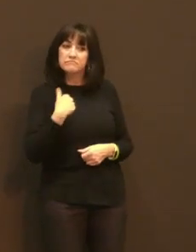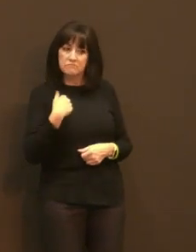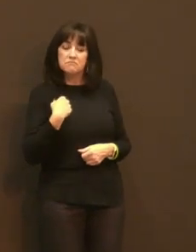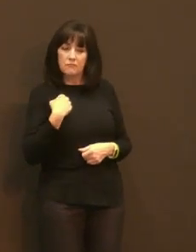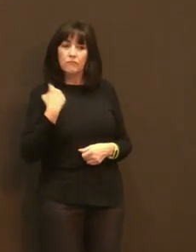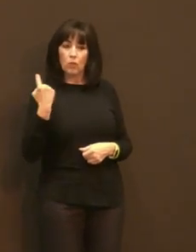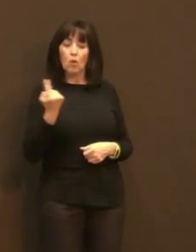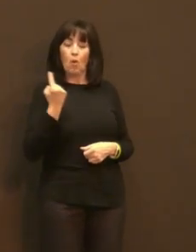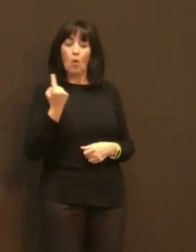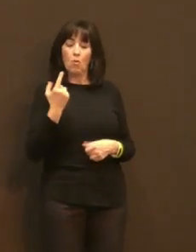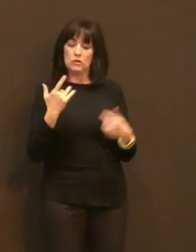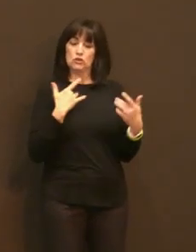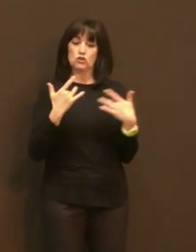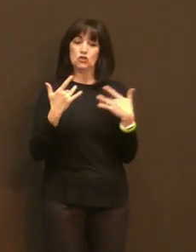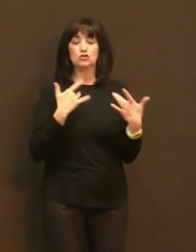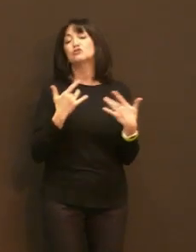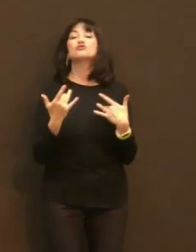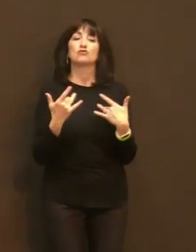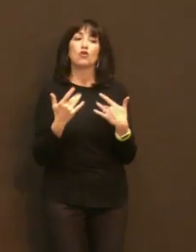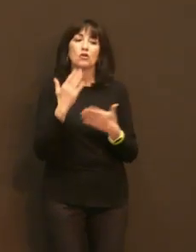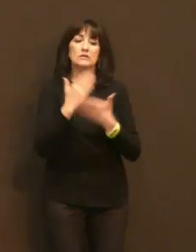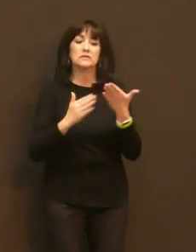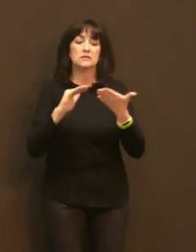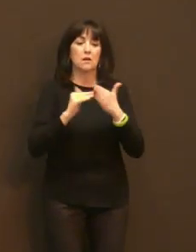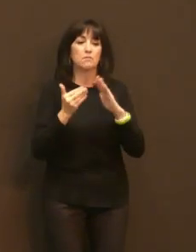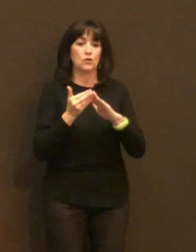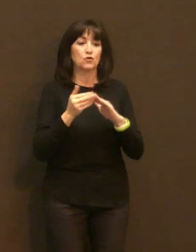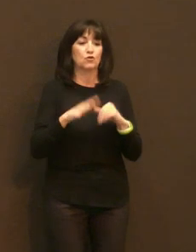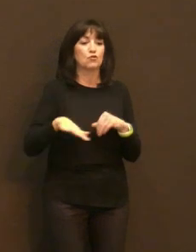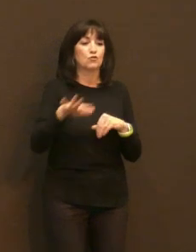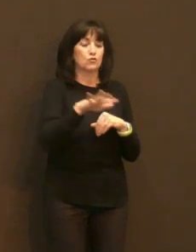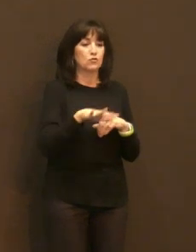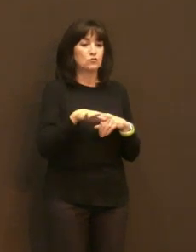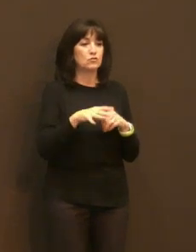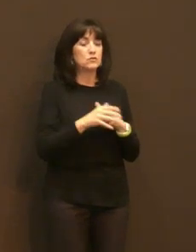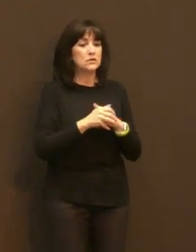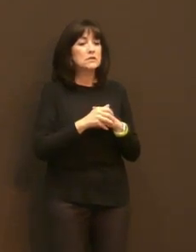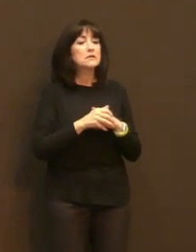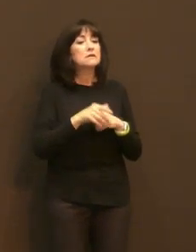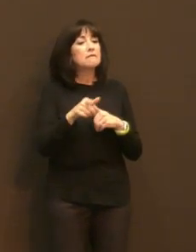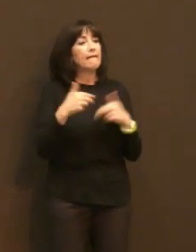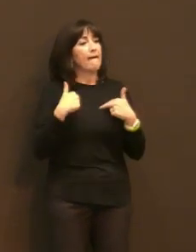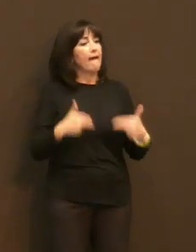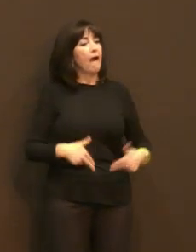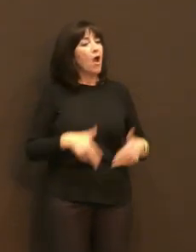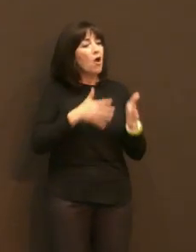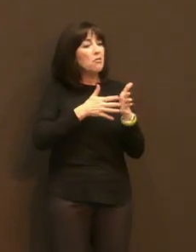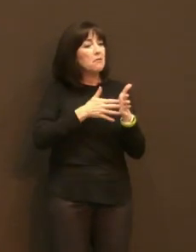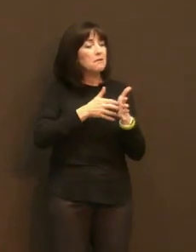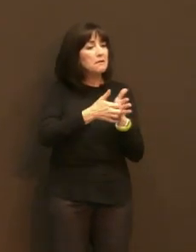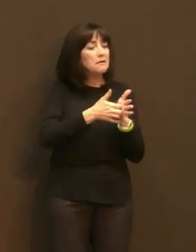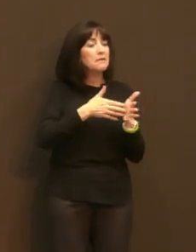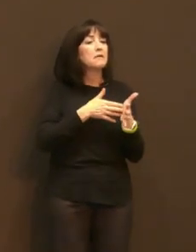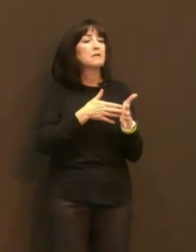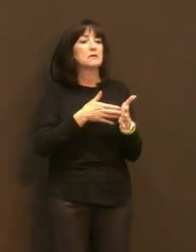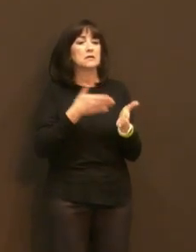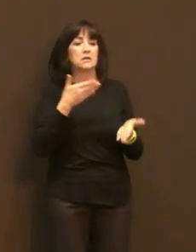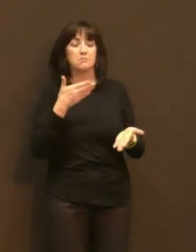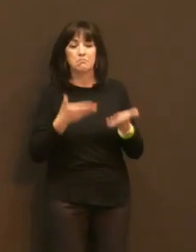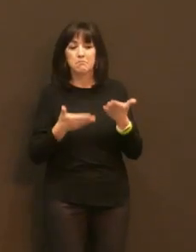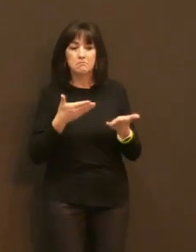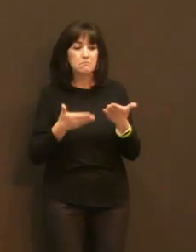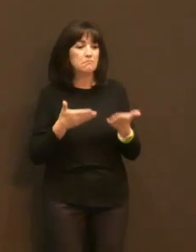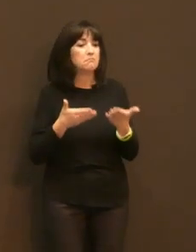we know start with certain health deficits, health disparities in terms of a greater burden